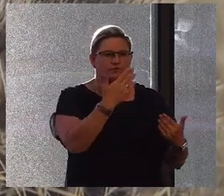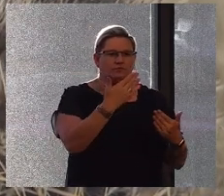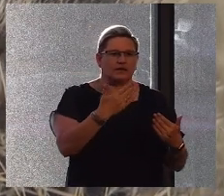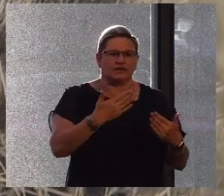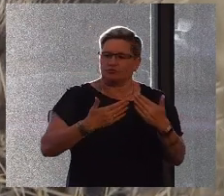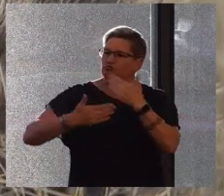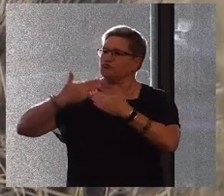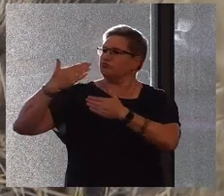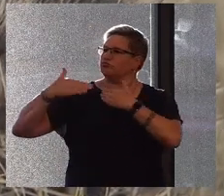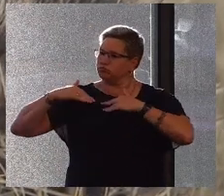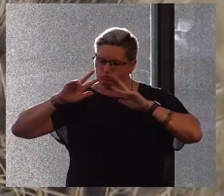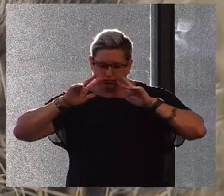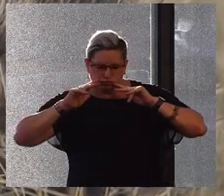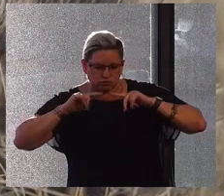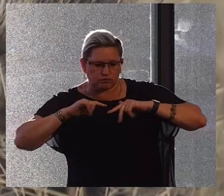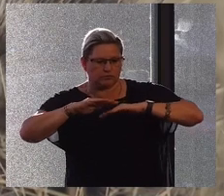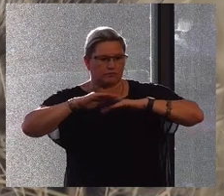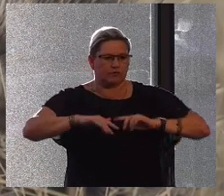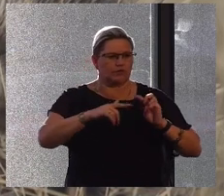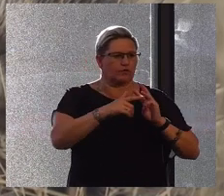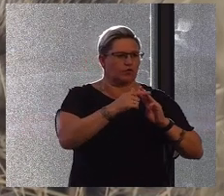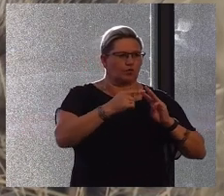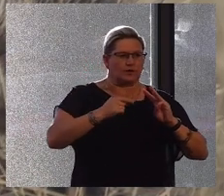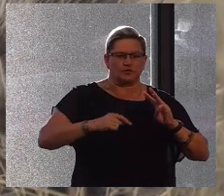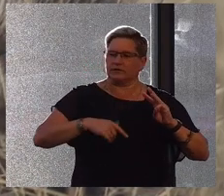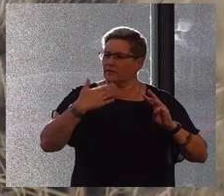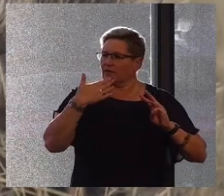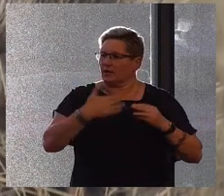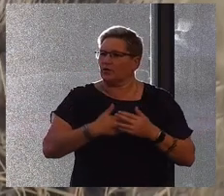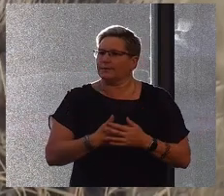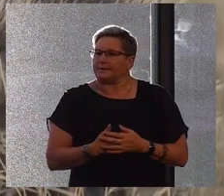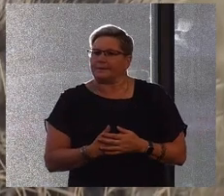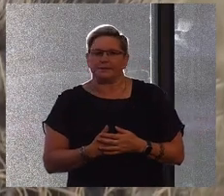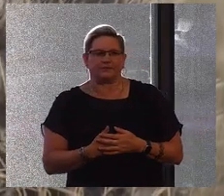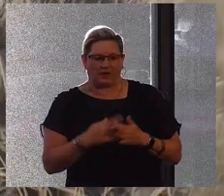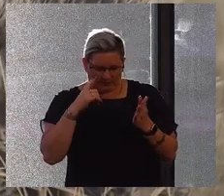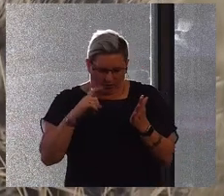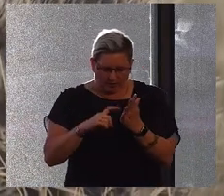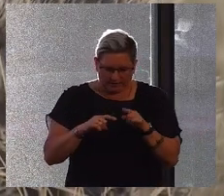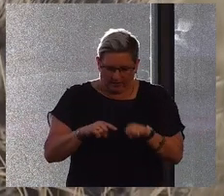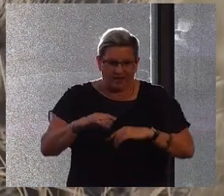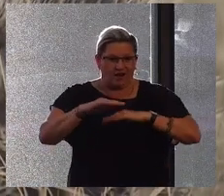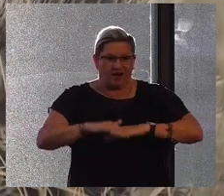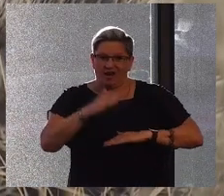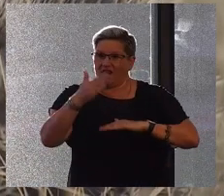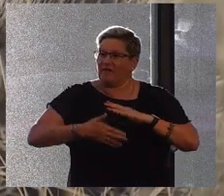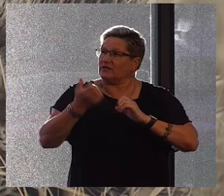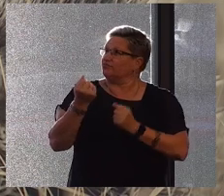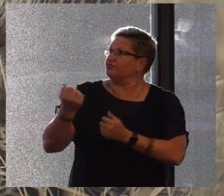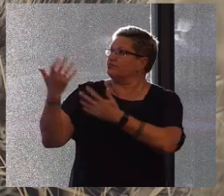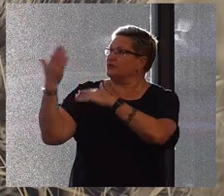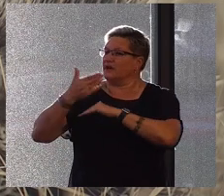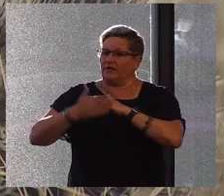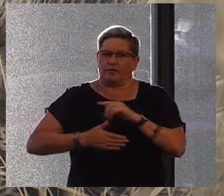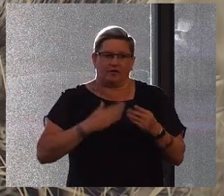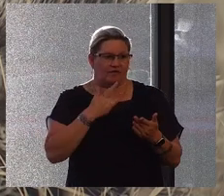meet, the Wurundjeri. And as you said, I think, acknowledging that these lands were never ceded, but also that we've got so much